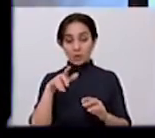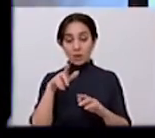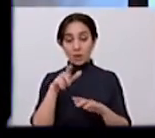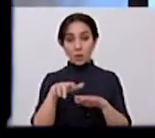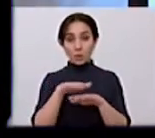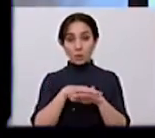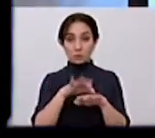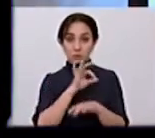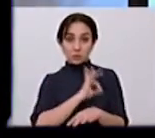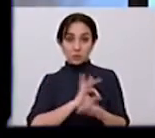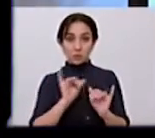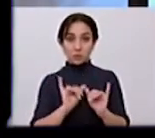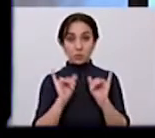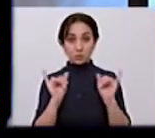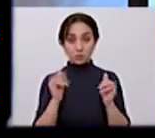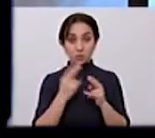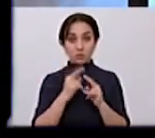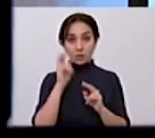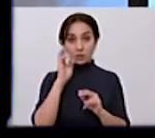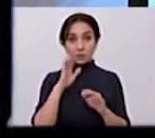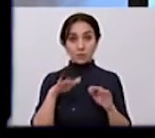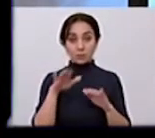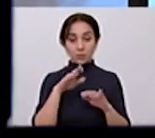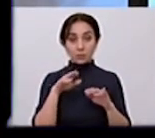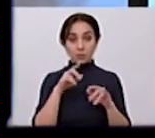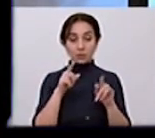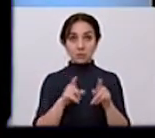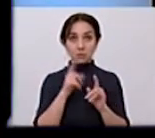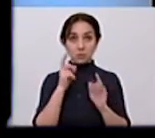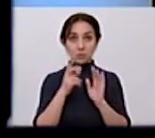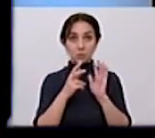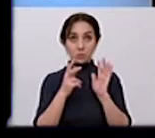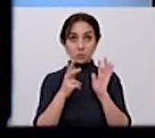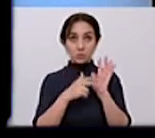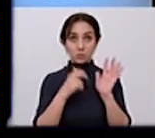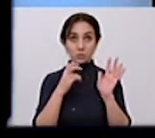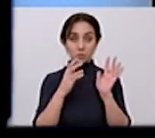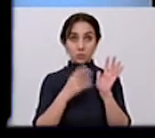oshirish va shuning bilan birgalikda mamlakatni rivojlantirish. Shuning uchun